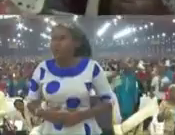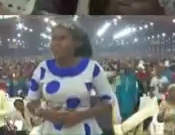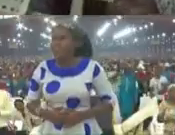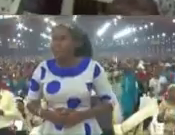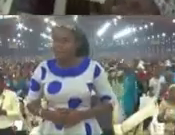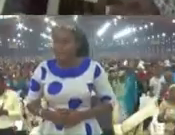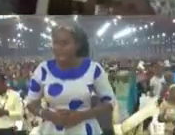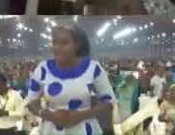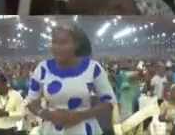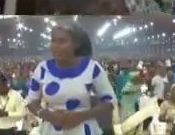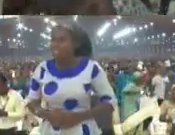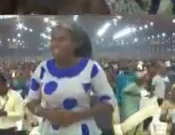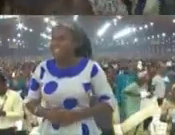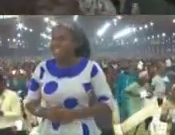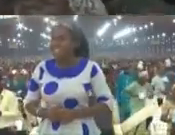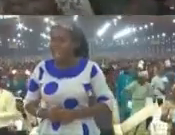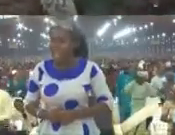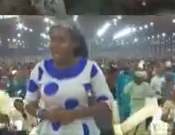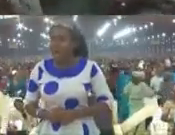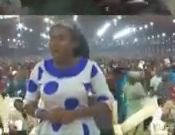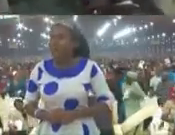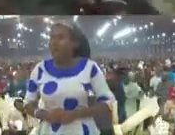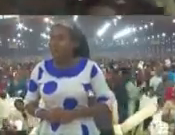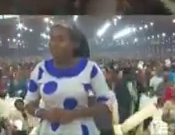Remember me tonight.